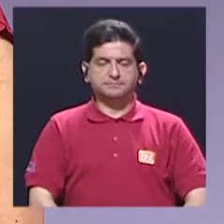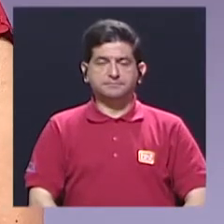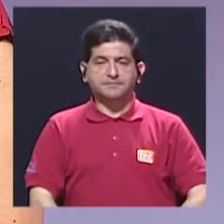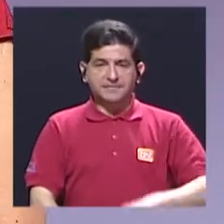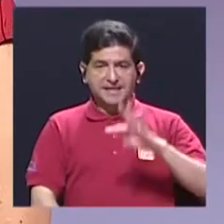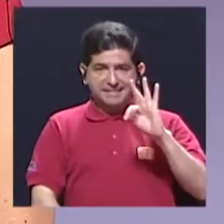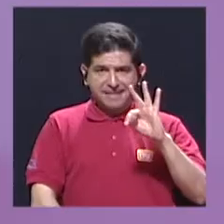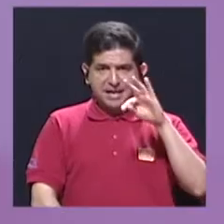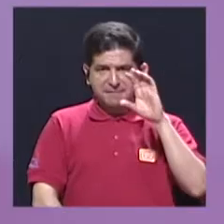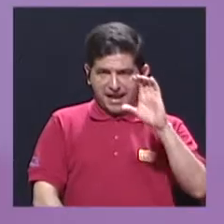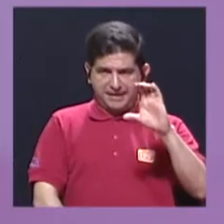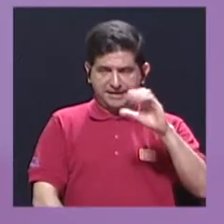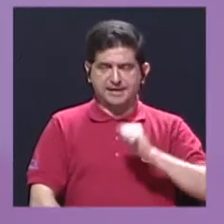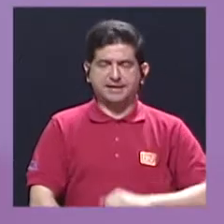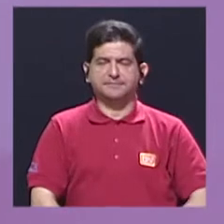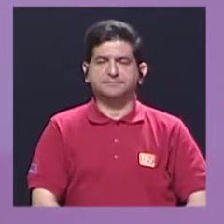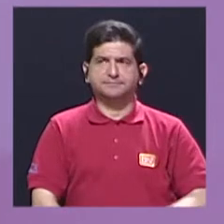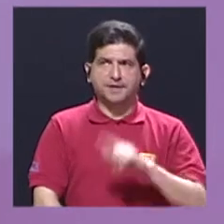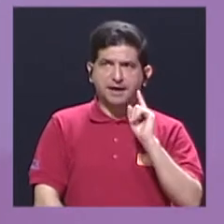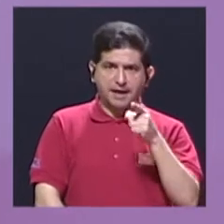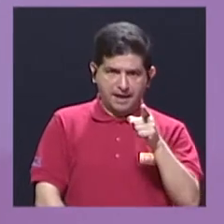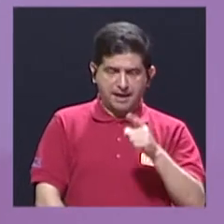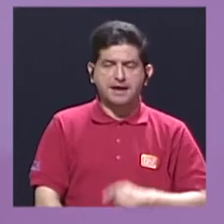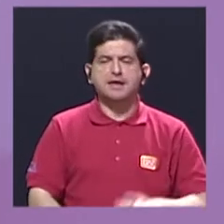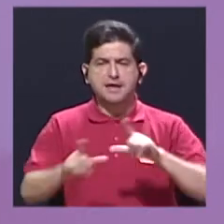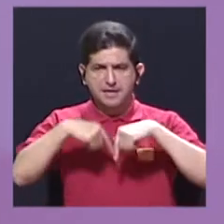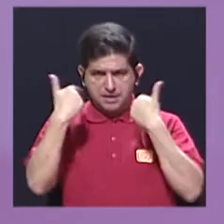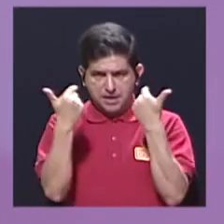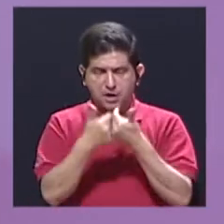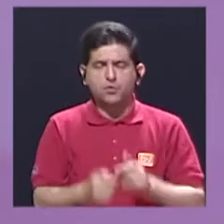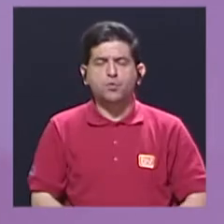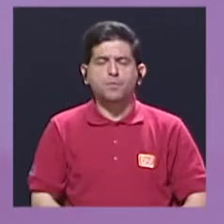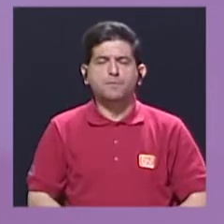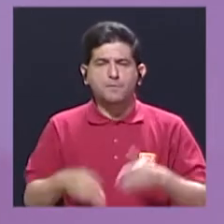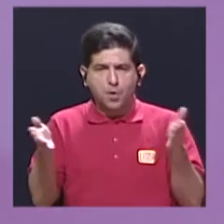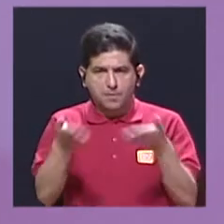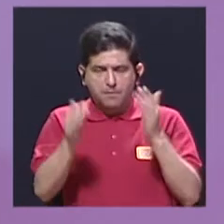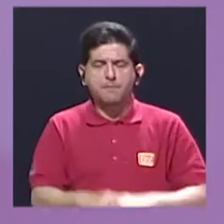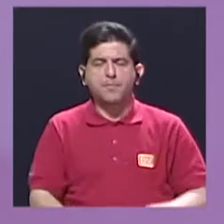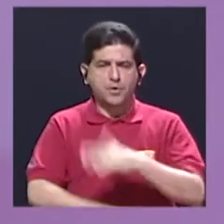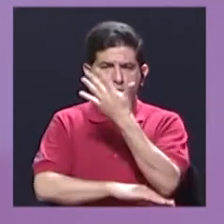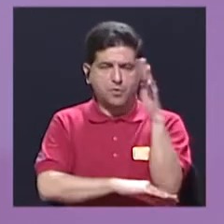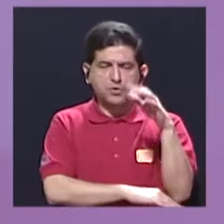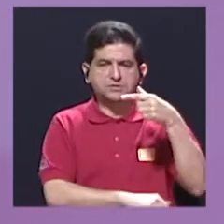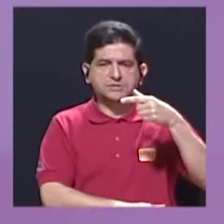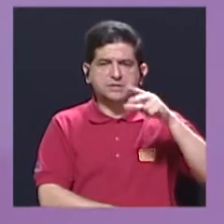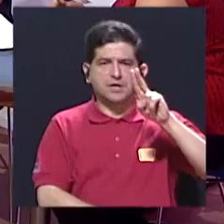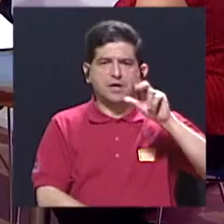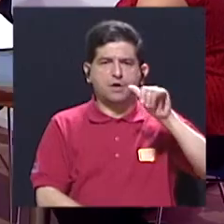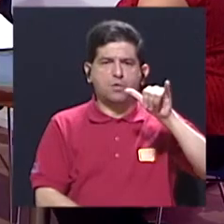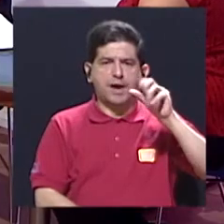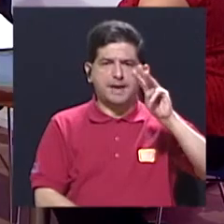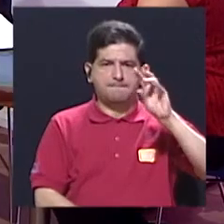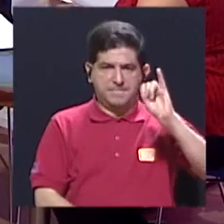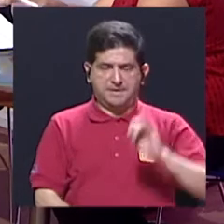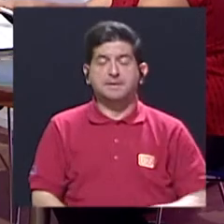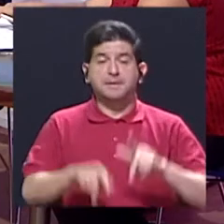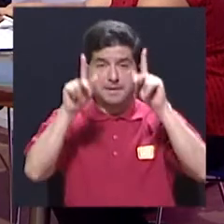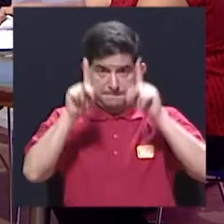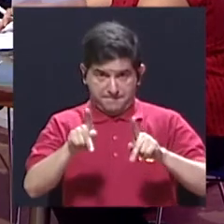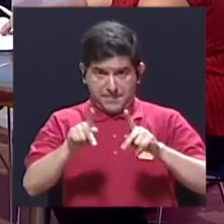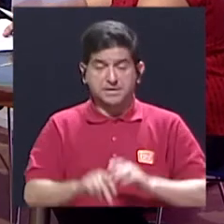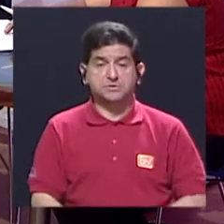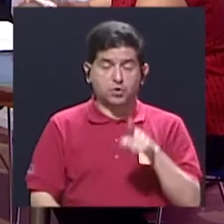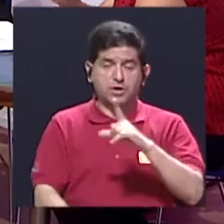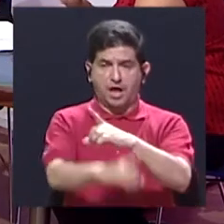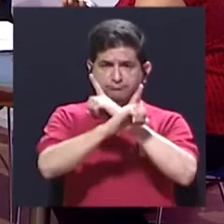Telma Carrera. She is from the group ProBosque Guaymí. And one of the citizens who have